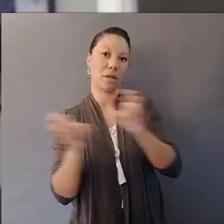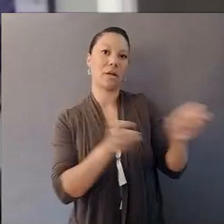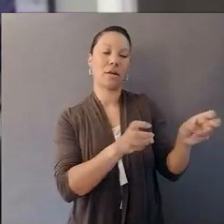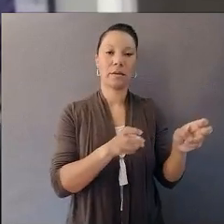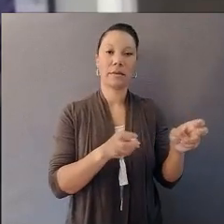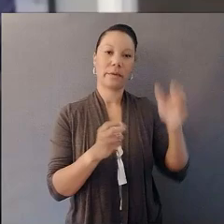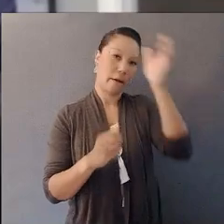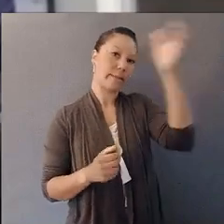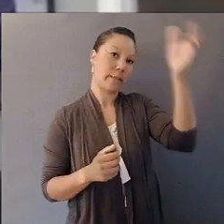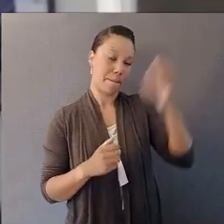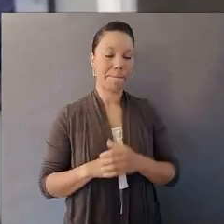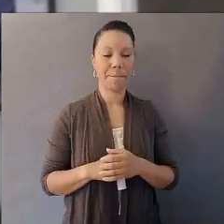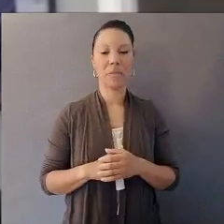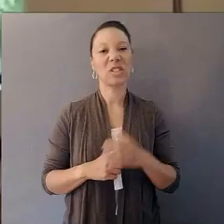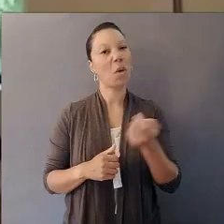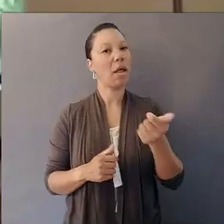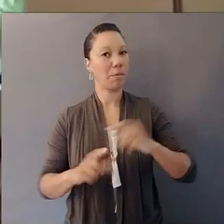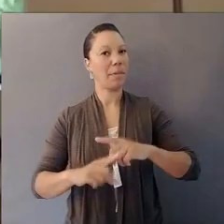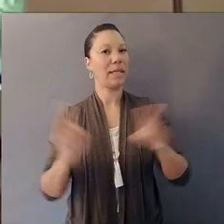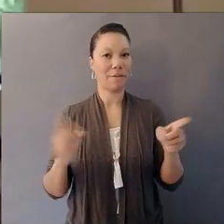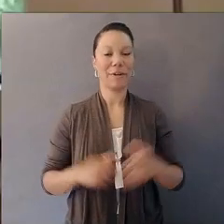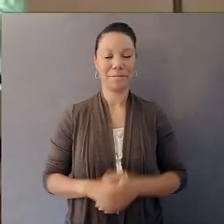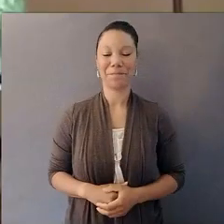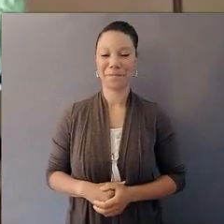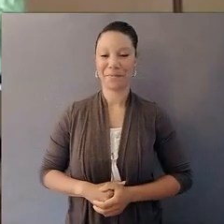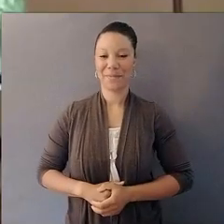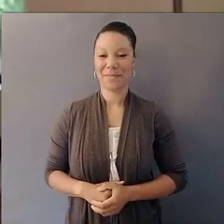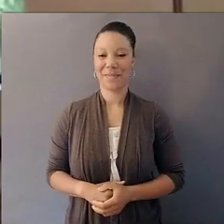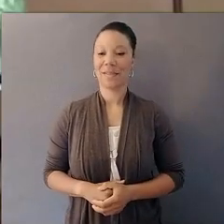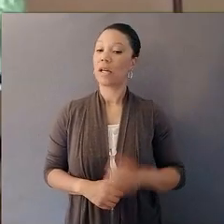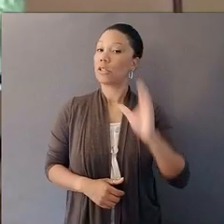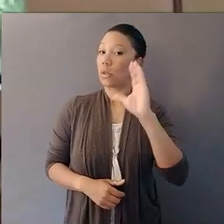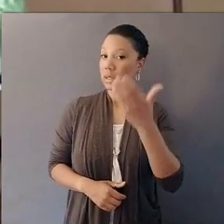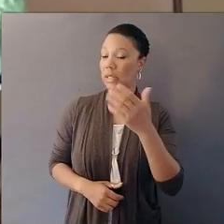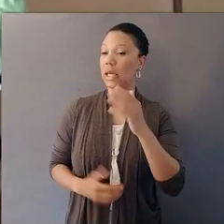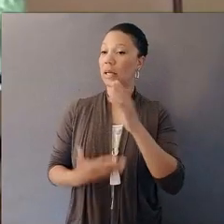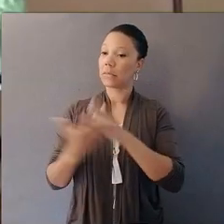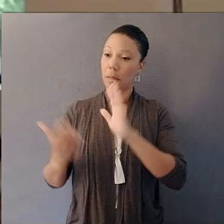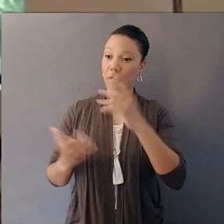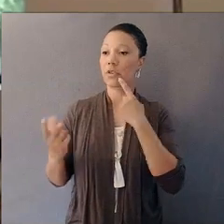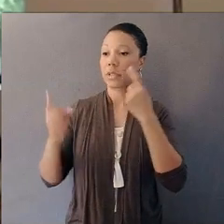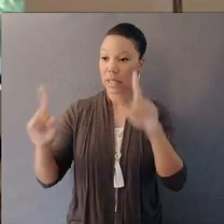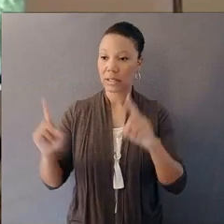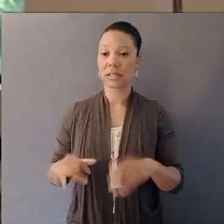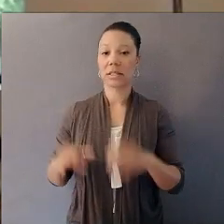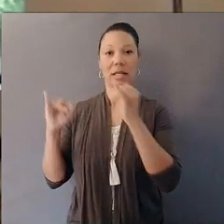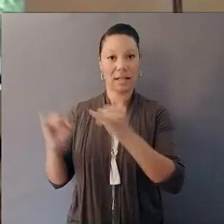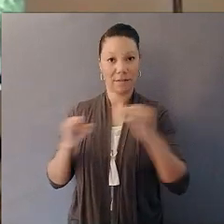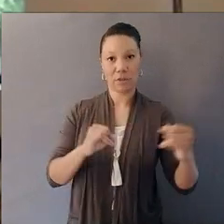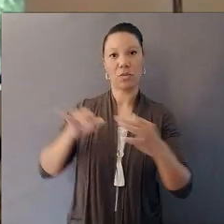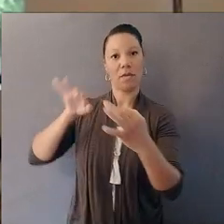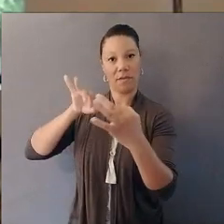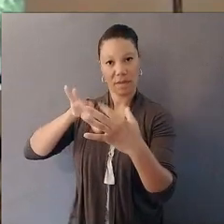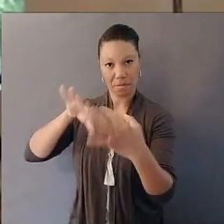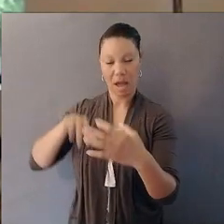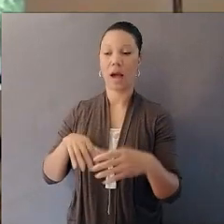normal lesson ourselves. Wow. Okay. So it sounds like some of the successes are that individualized feedback, being able to